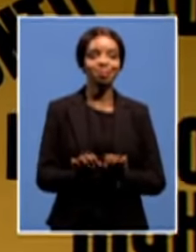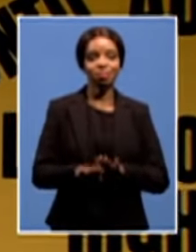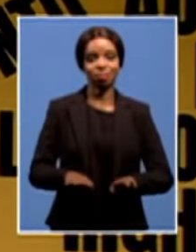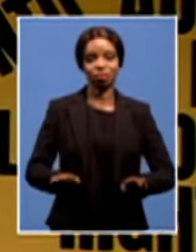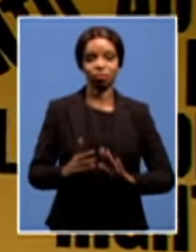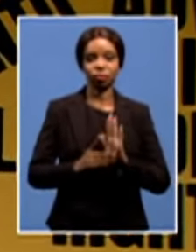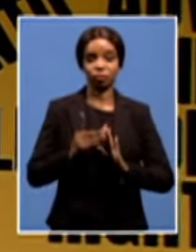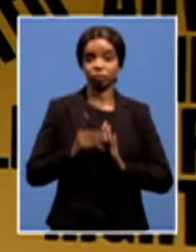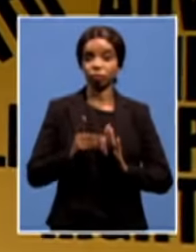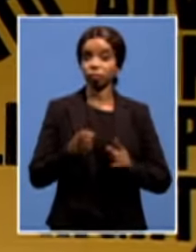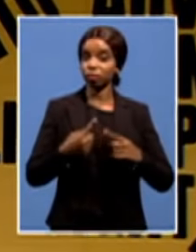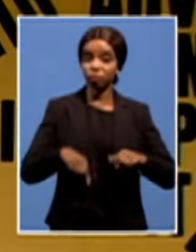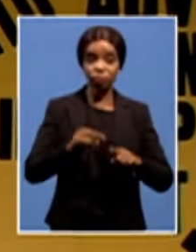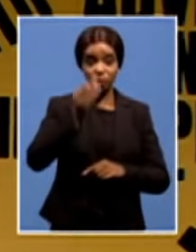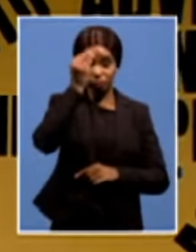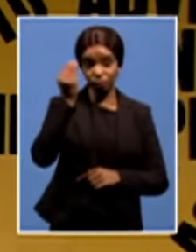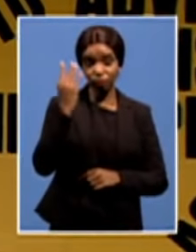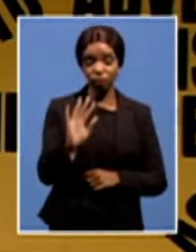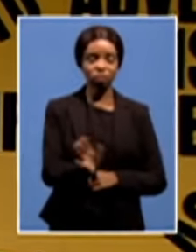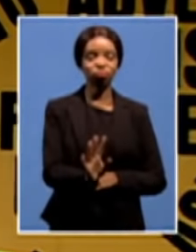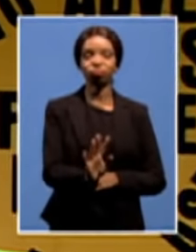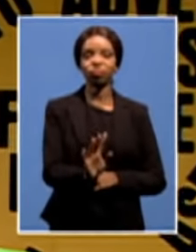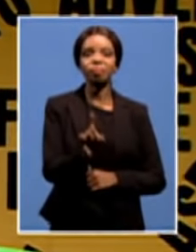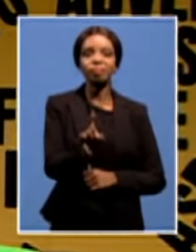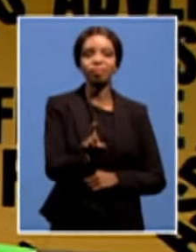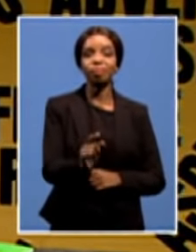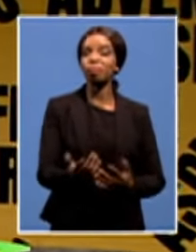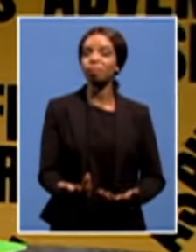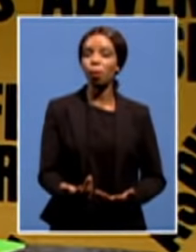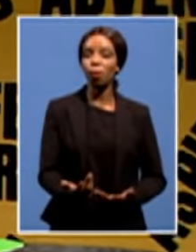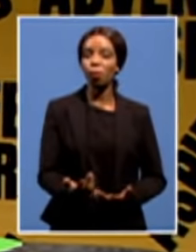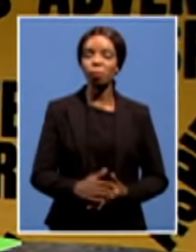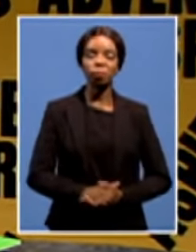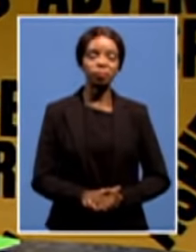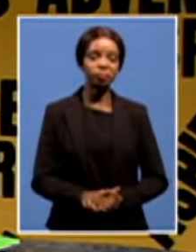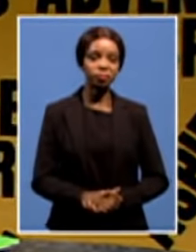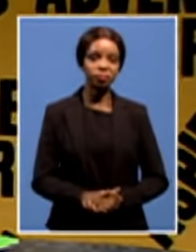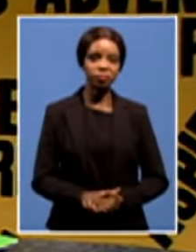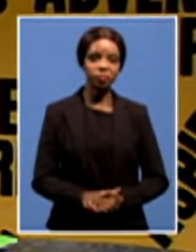child. And let's not forget who this is for. Here's a reminder.